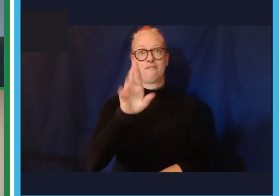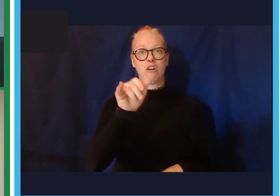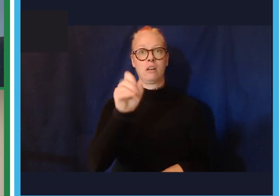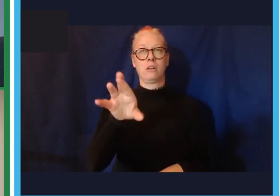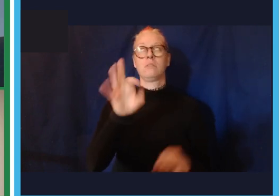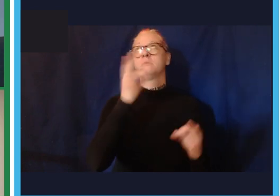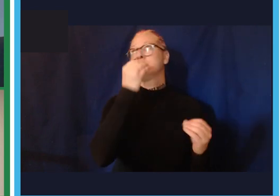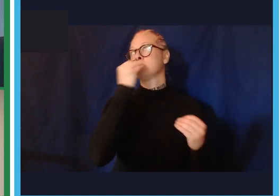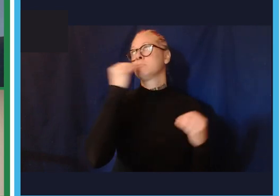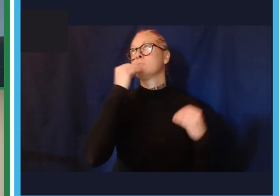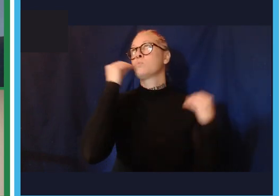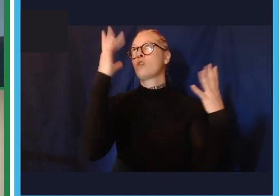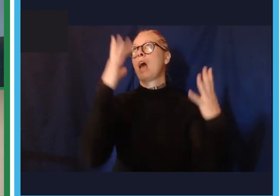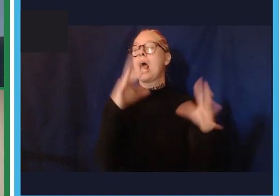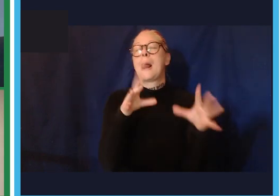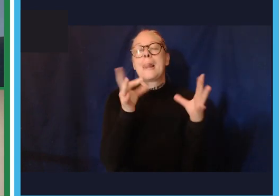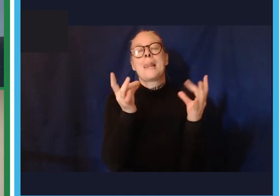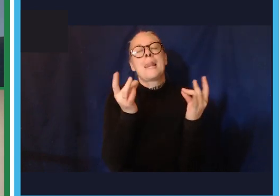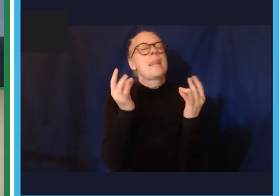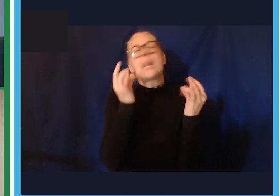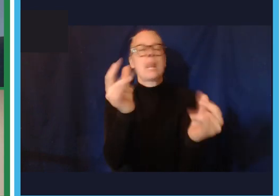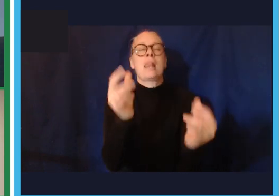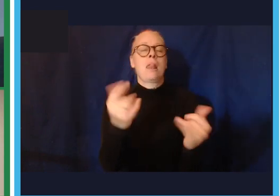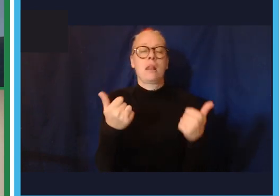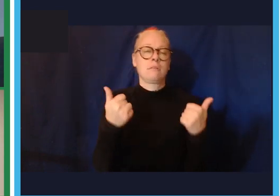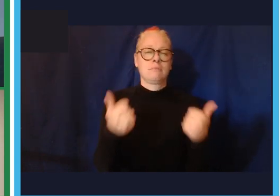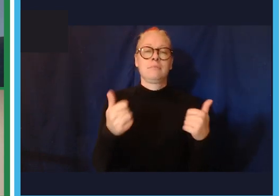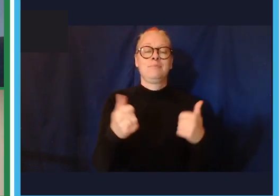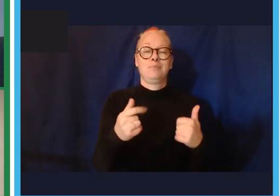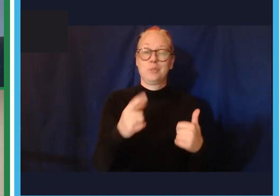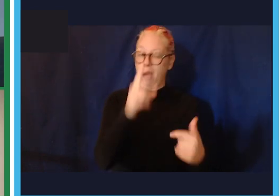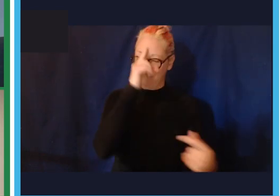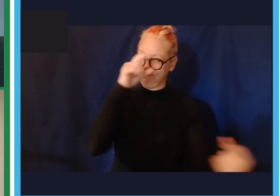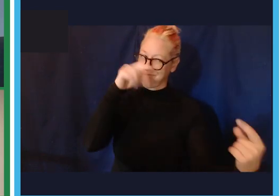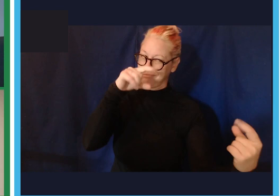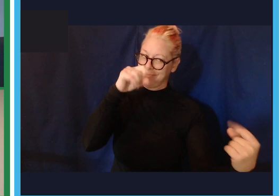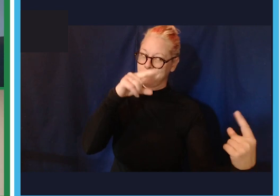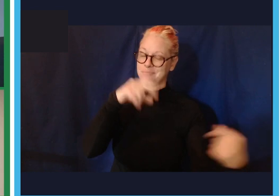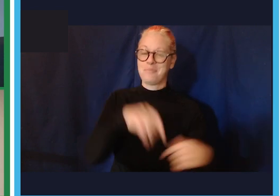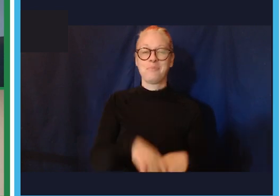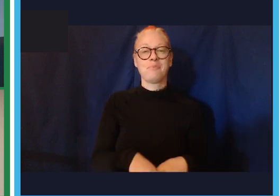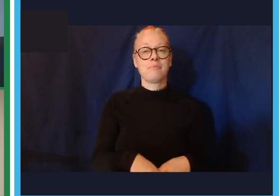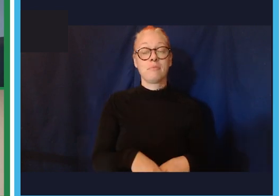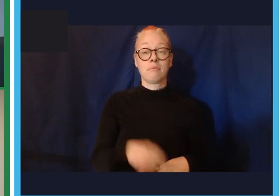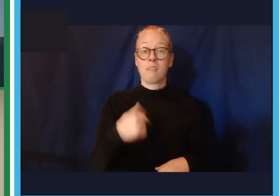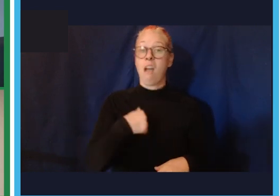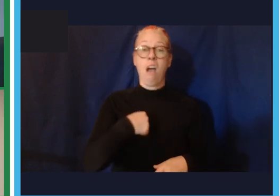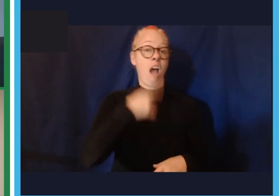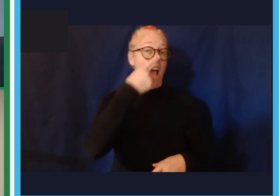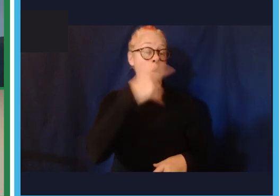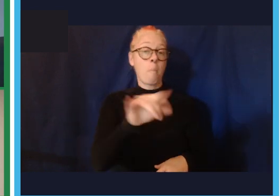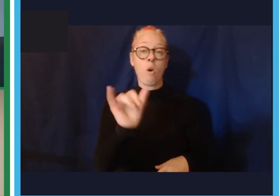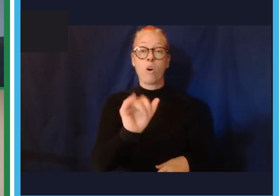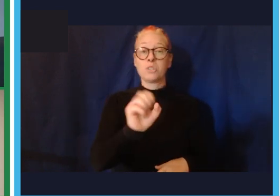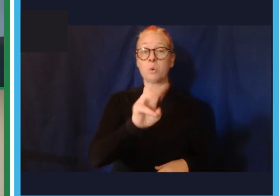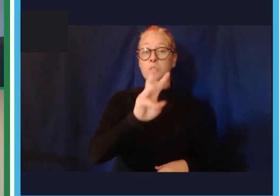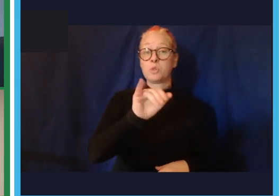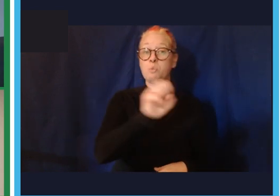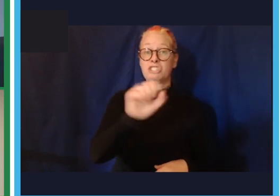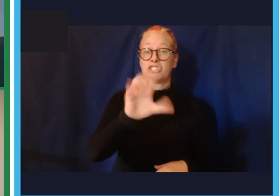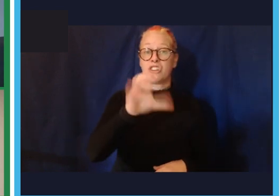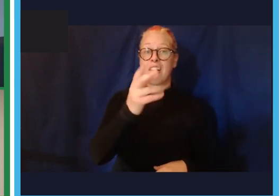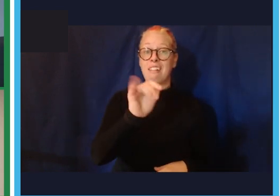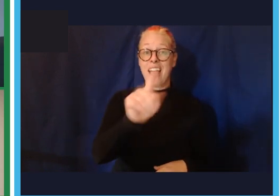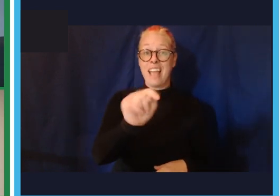that out there. Yeah. Great. Can't do it. Again, though, reheated in the air